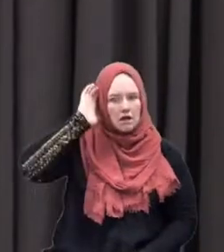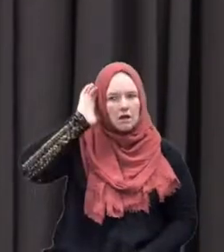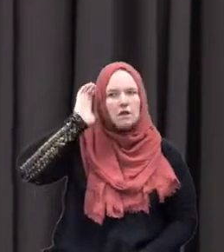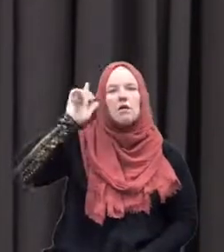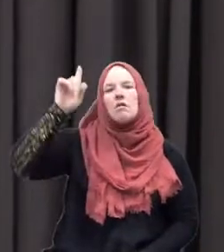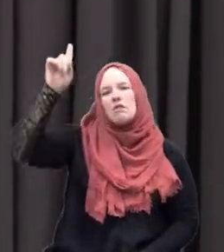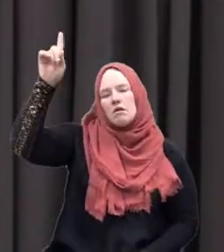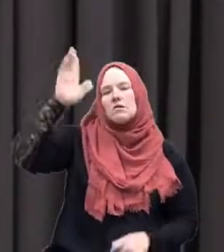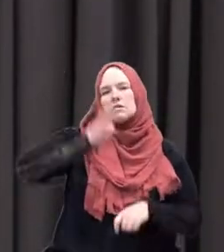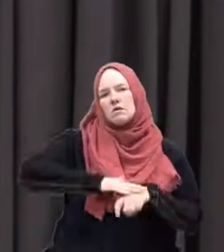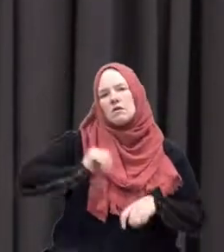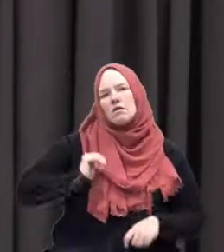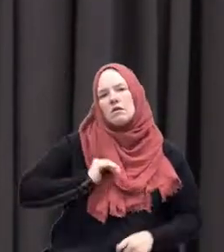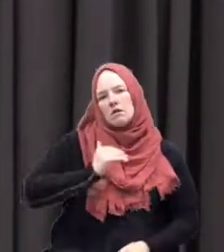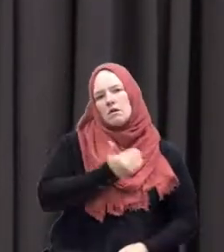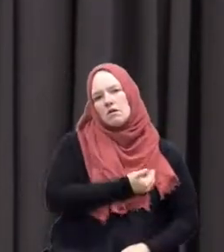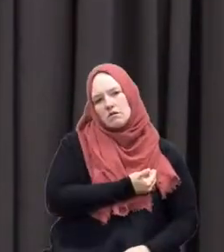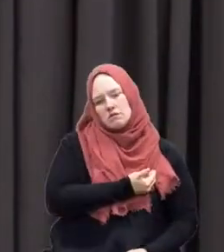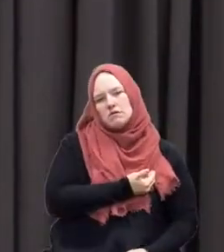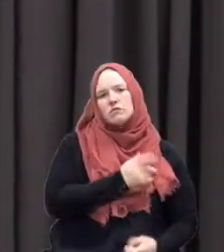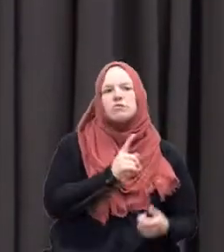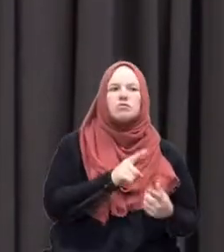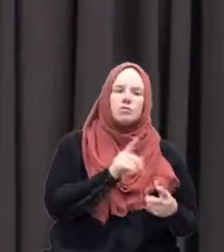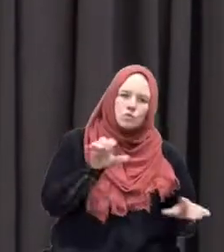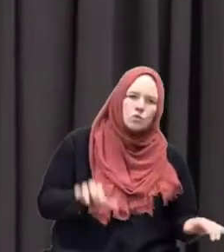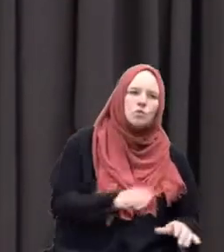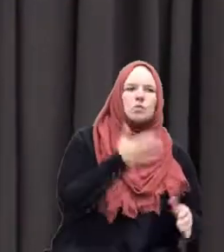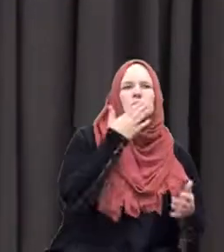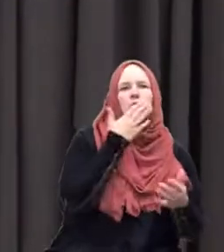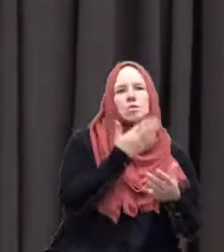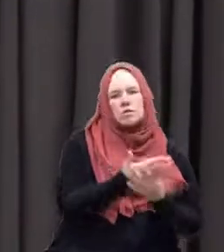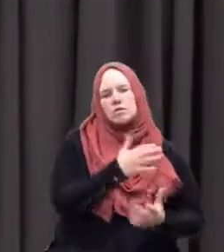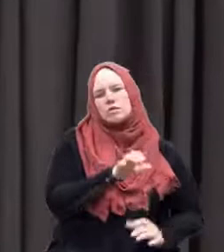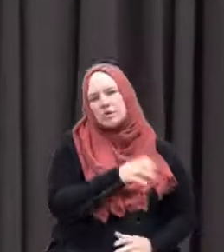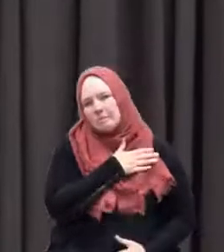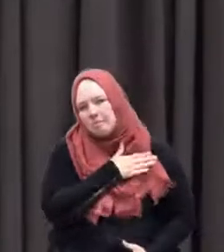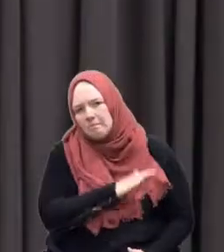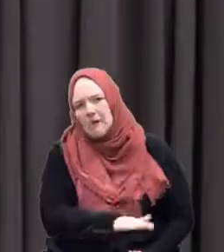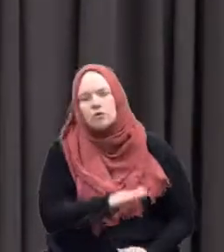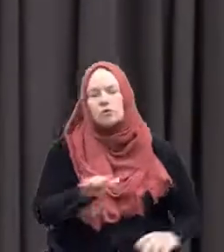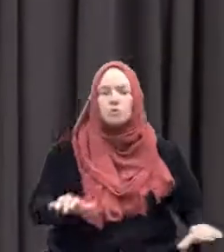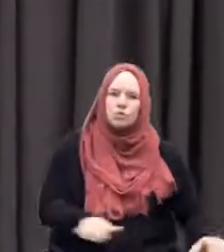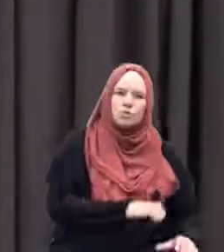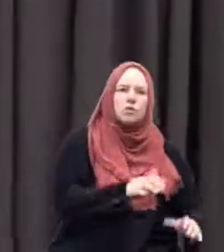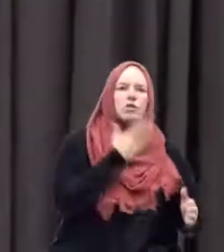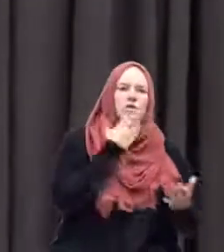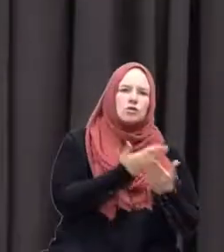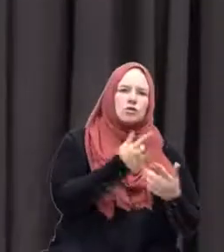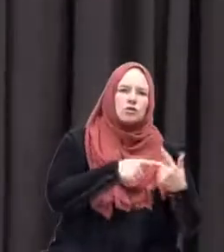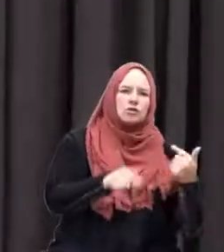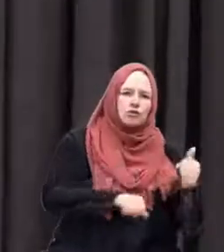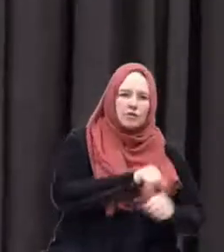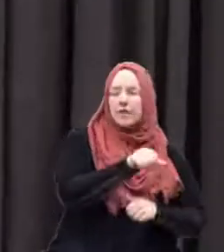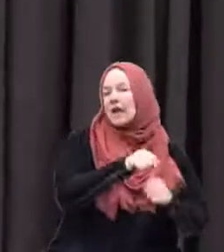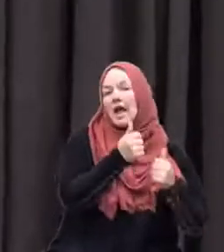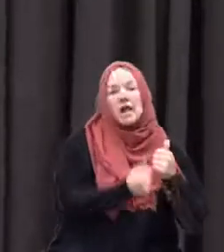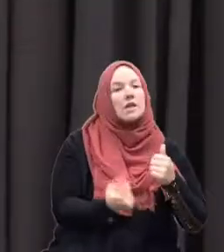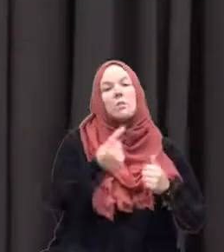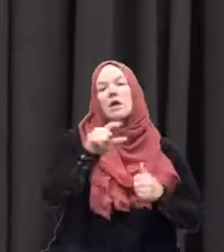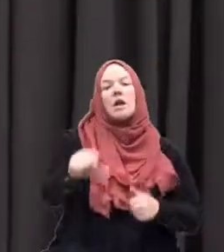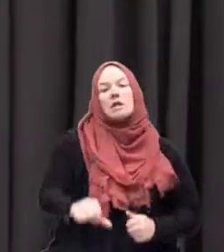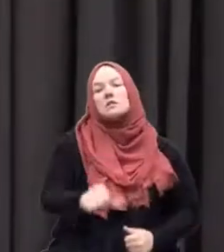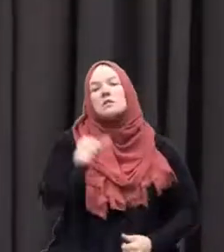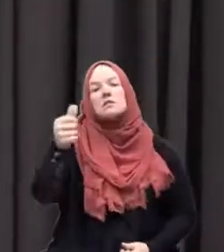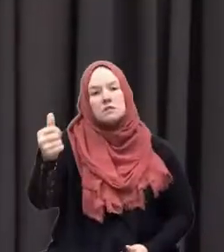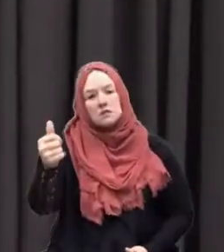adhan. Allah subhanahu wa ta'ala is calling us to kindness, to righteousness, to compassion, to be good to each other and